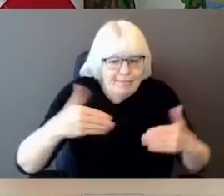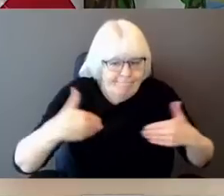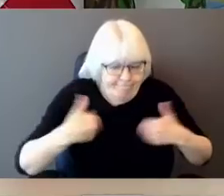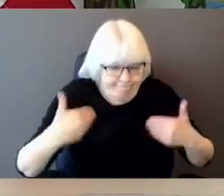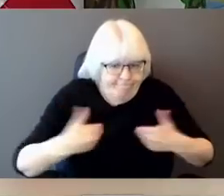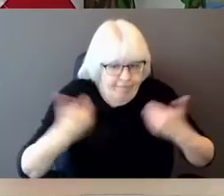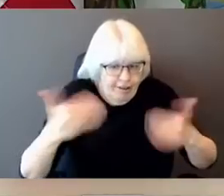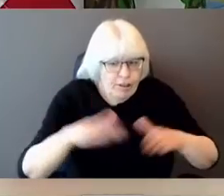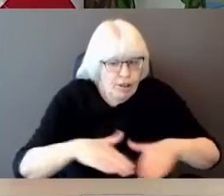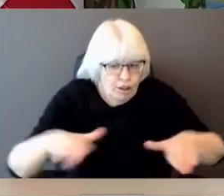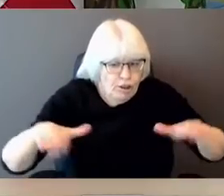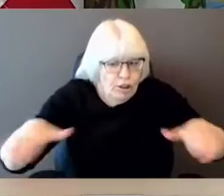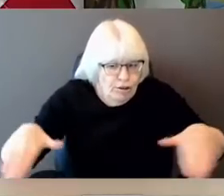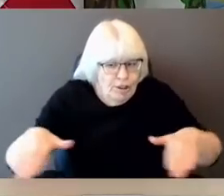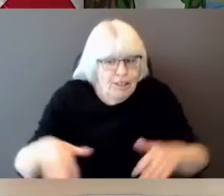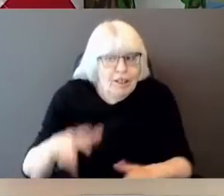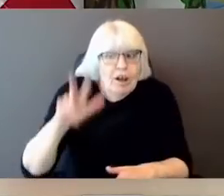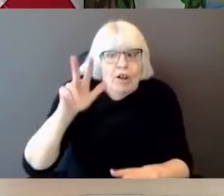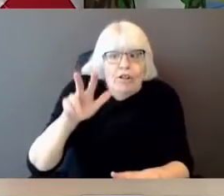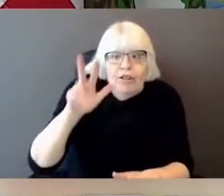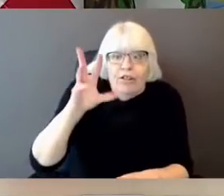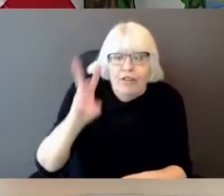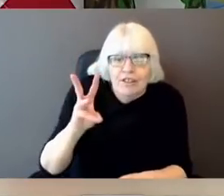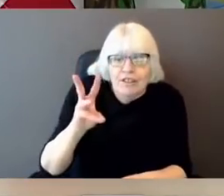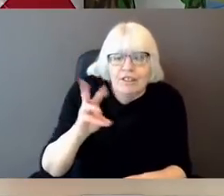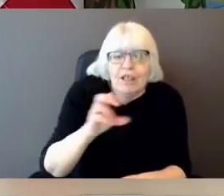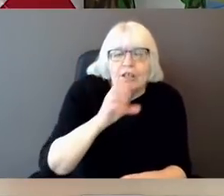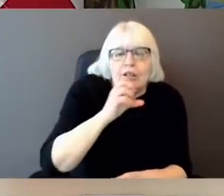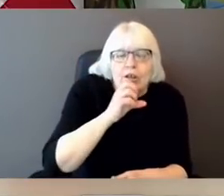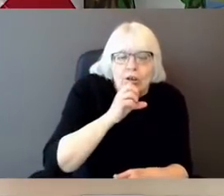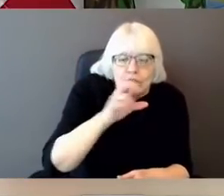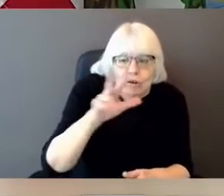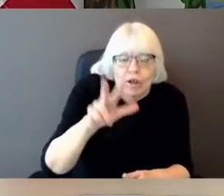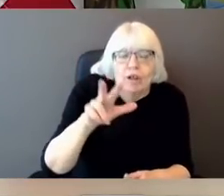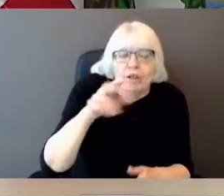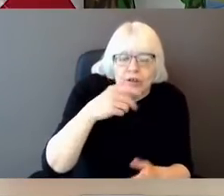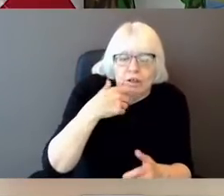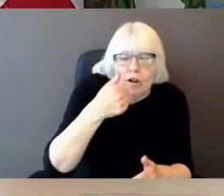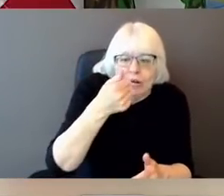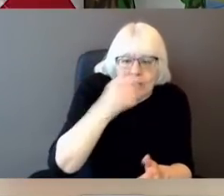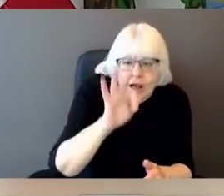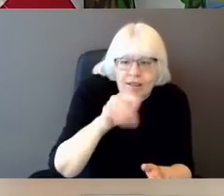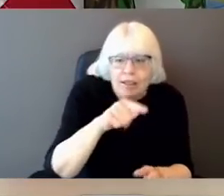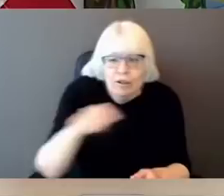19 and 49, and the remainder were in individuals over the age of 50 years.